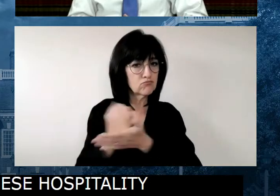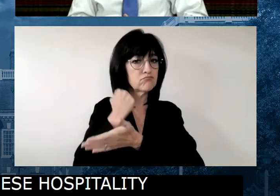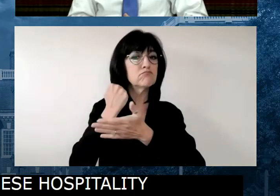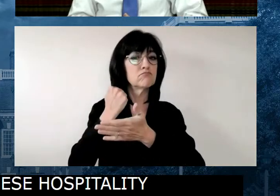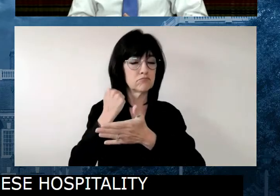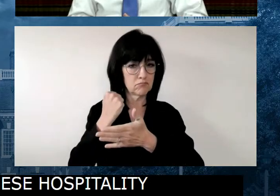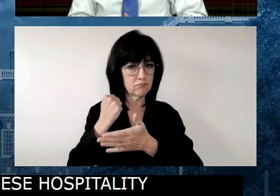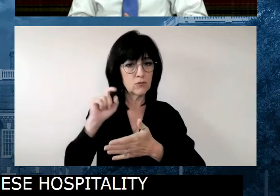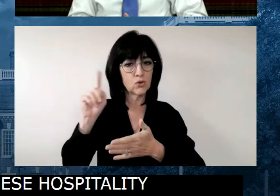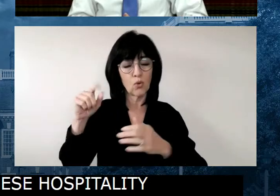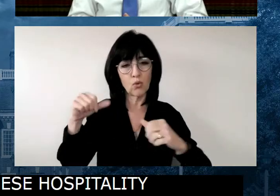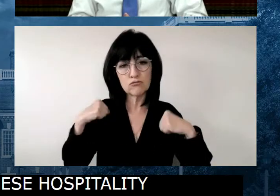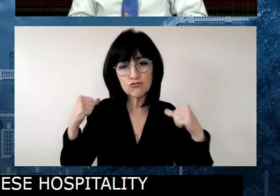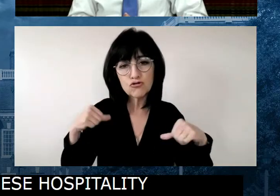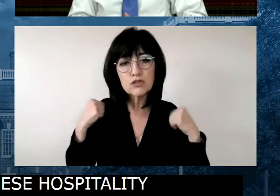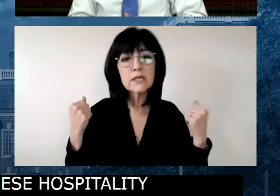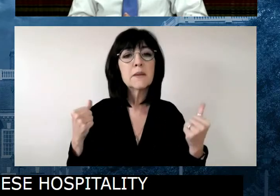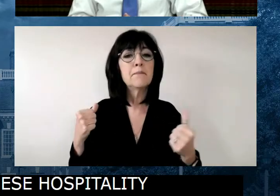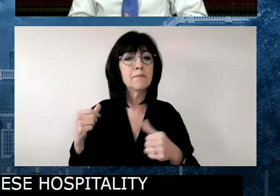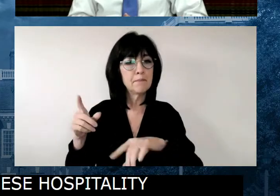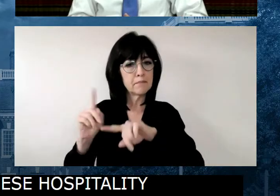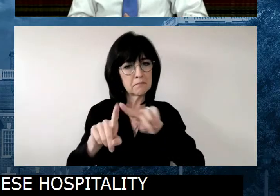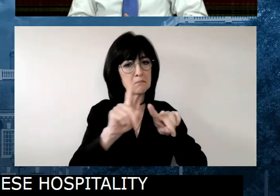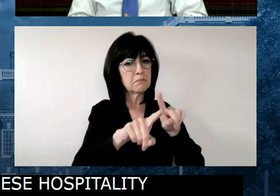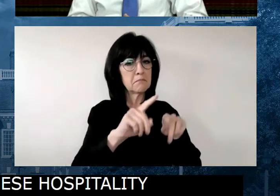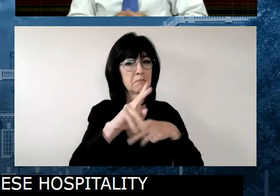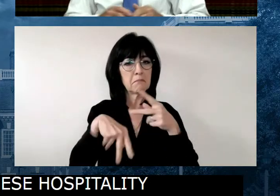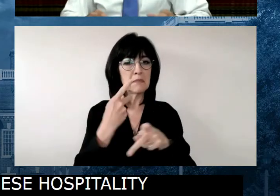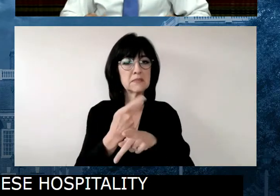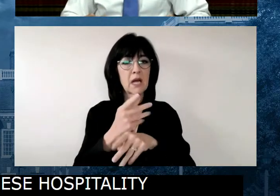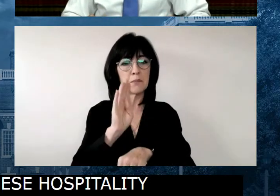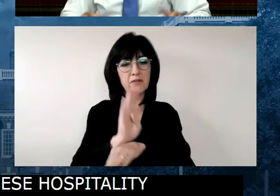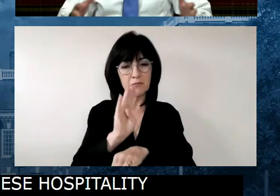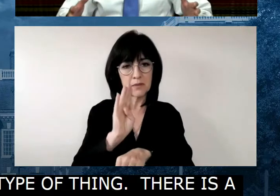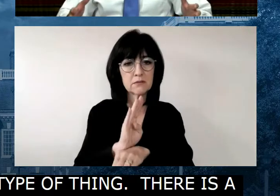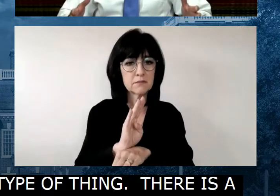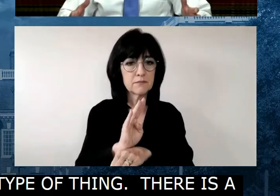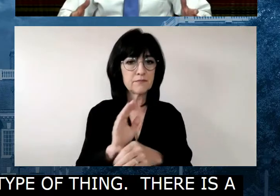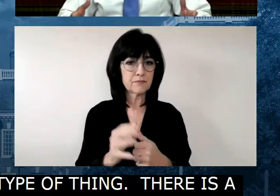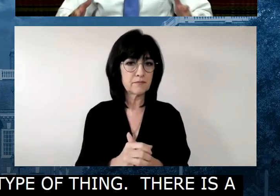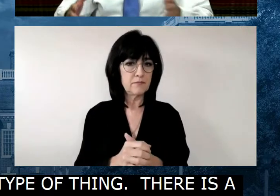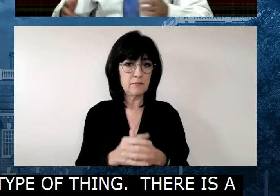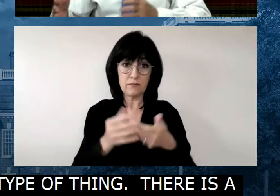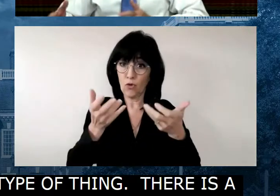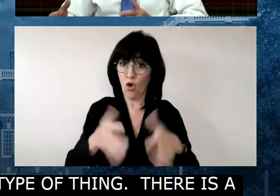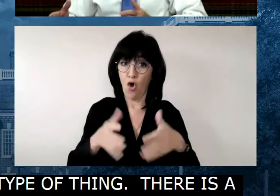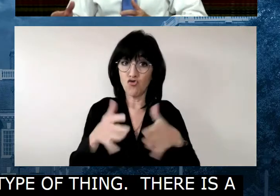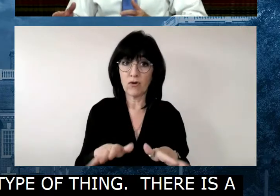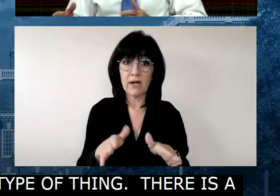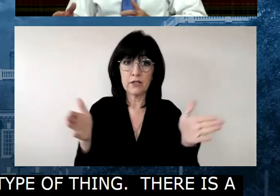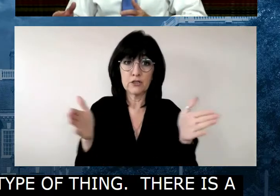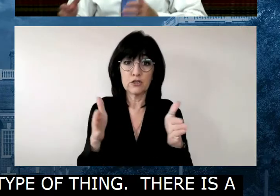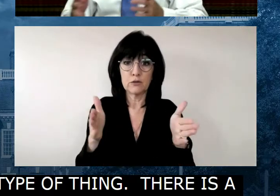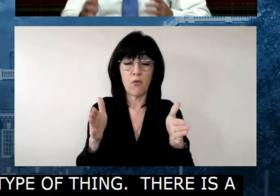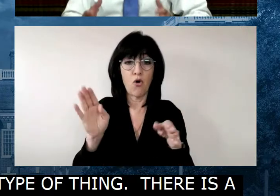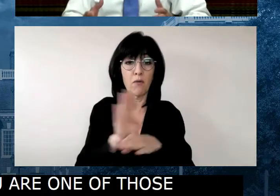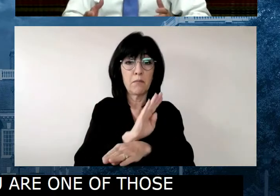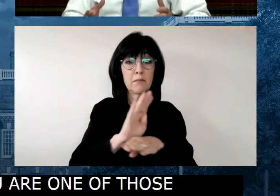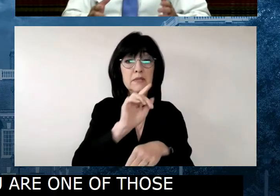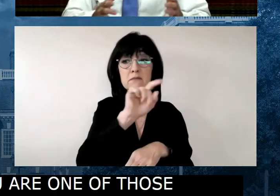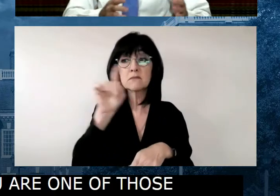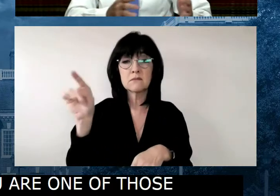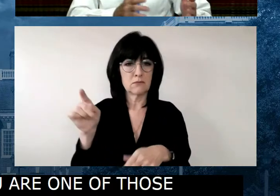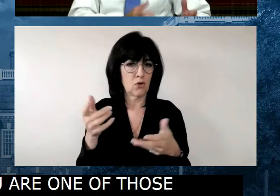can sign up if you're one of those businesses, and the state will support. Already small businesses are doing those incentives, both